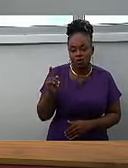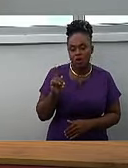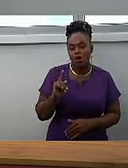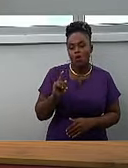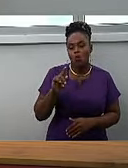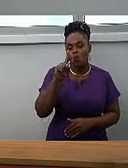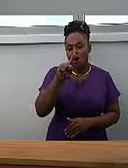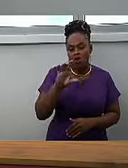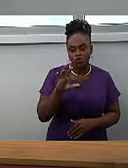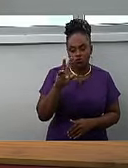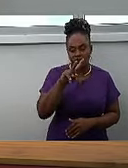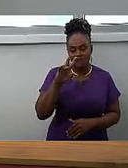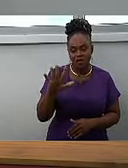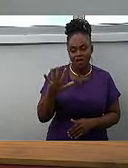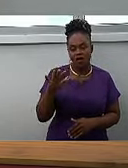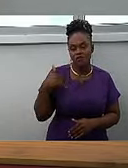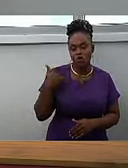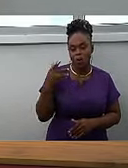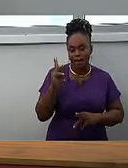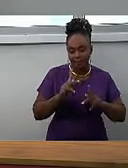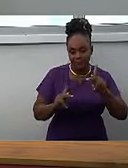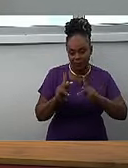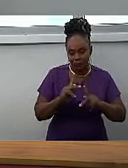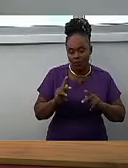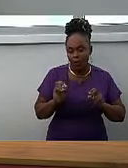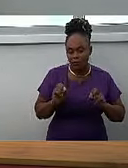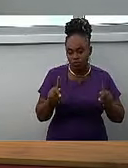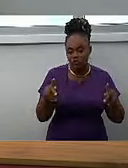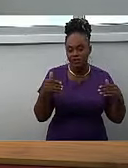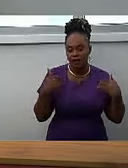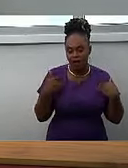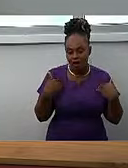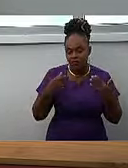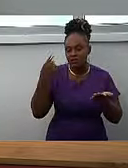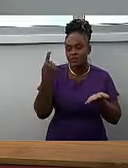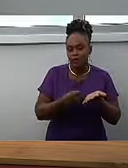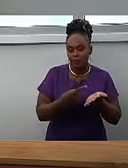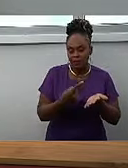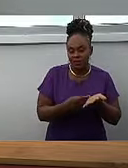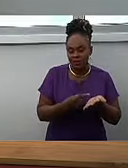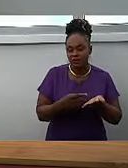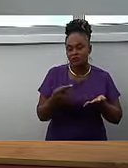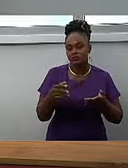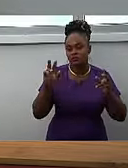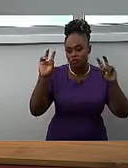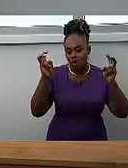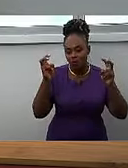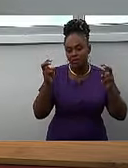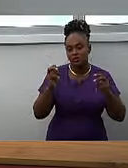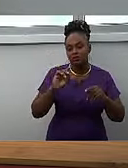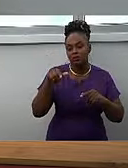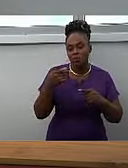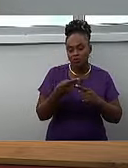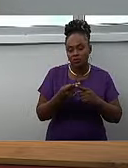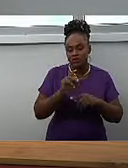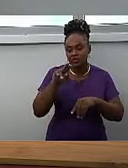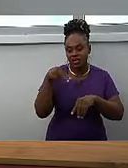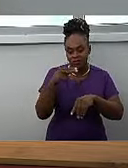125 young people had the opportunity to debate on issues of national and regional